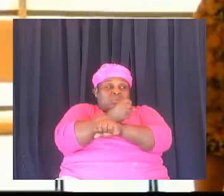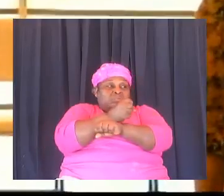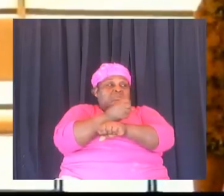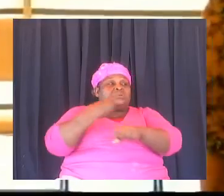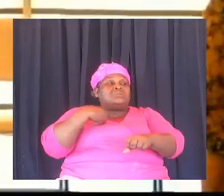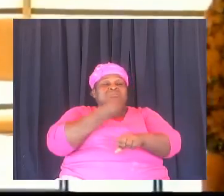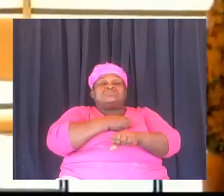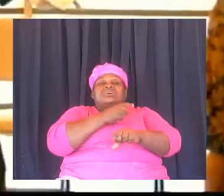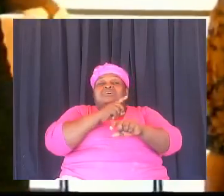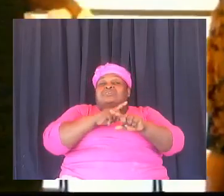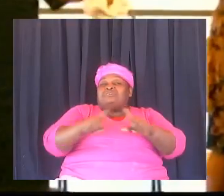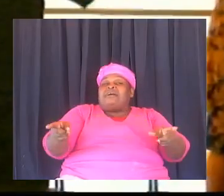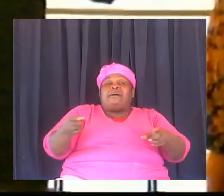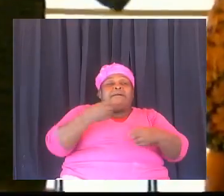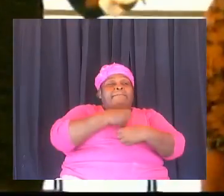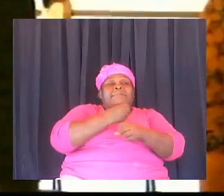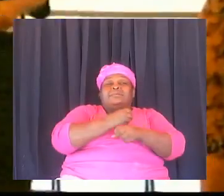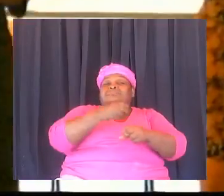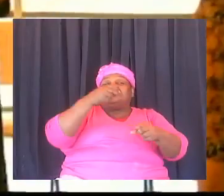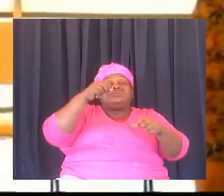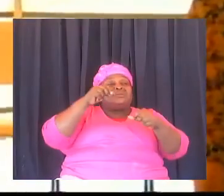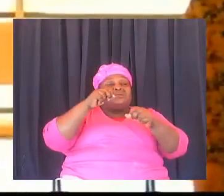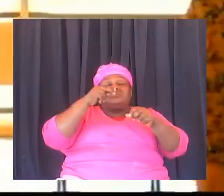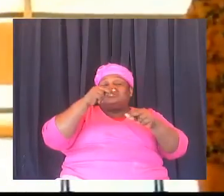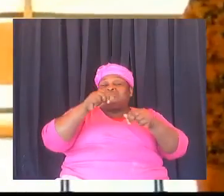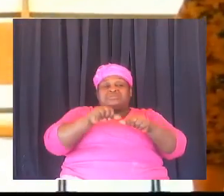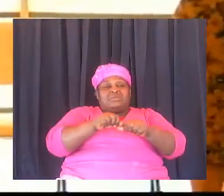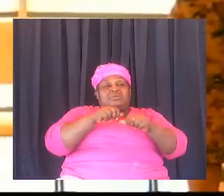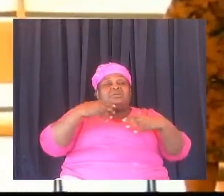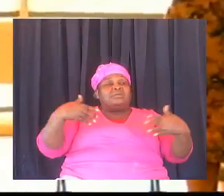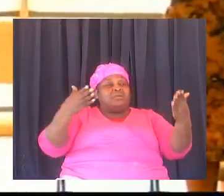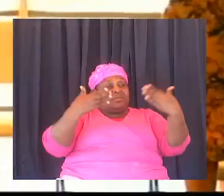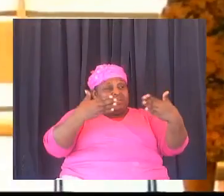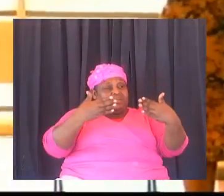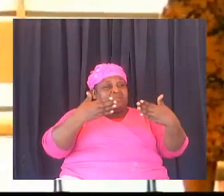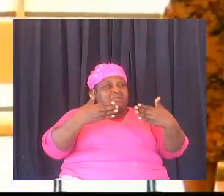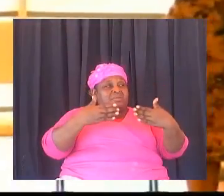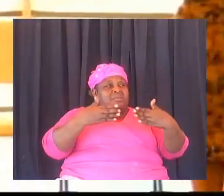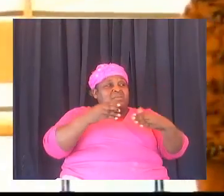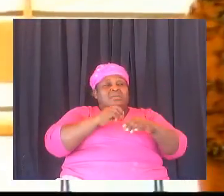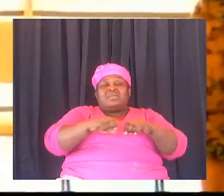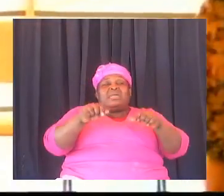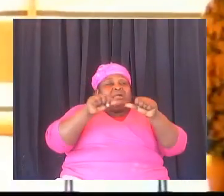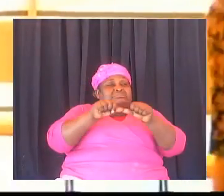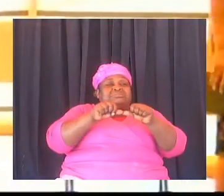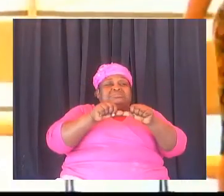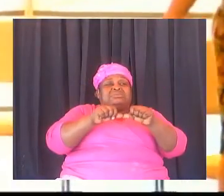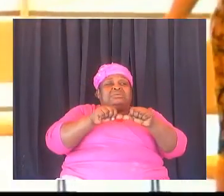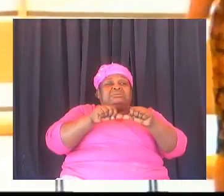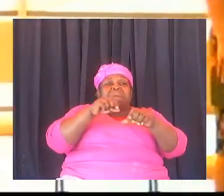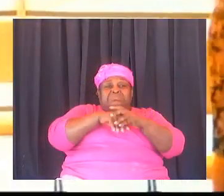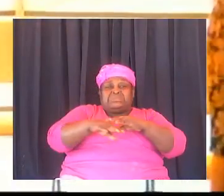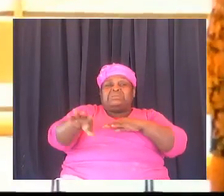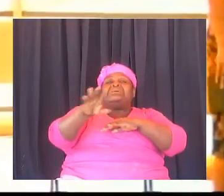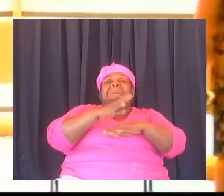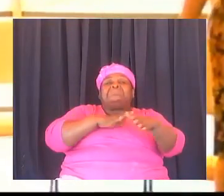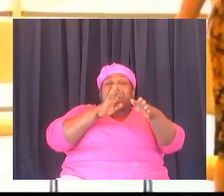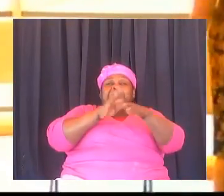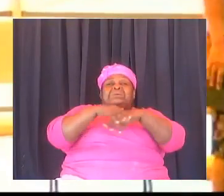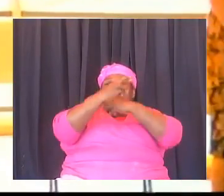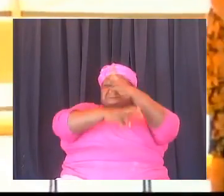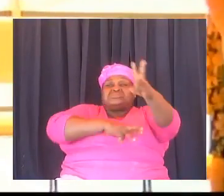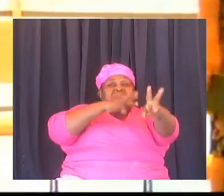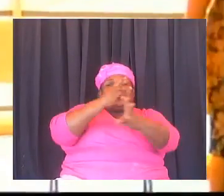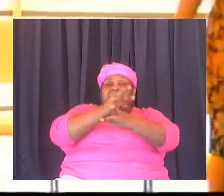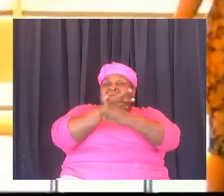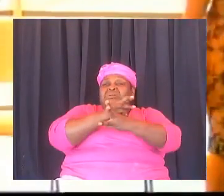afford to remain here. We can't afford to remain in this land. Praise the Lord, everybody. We want to